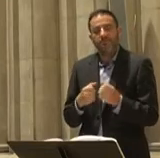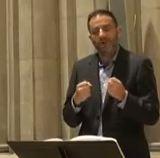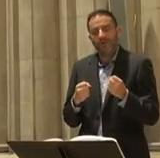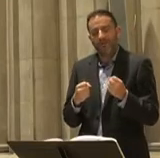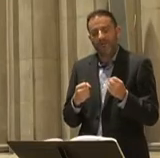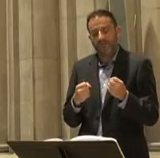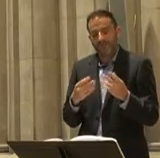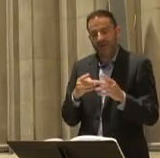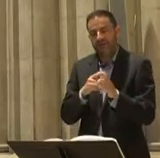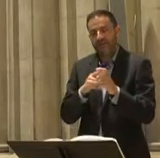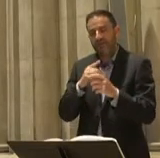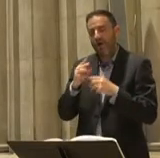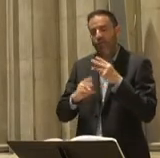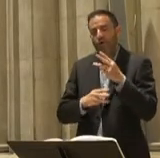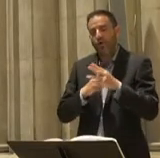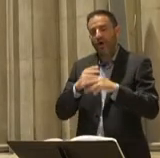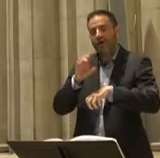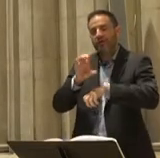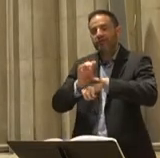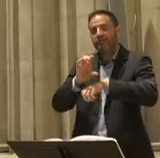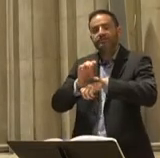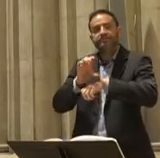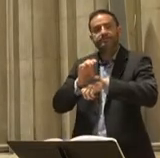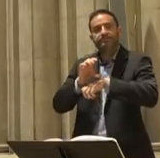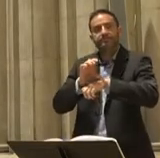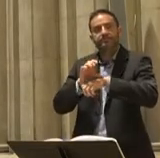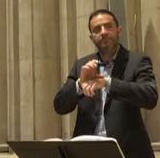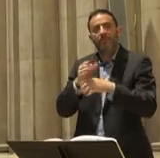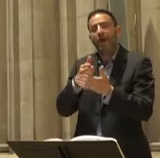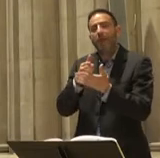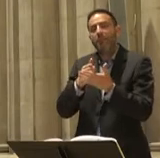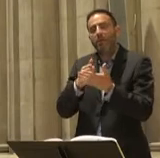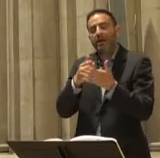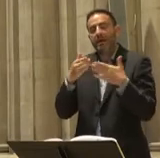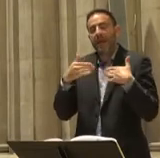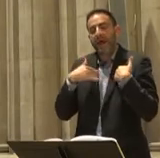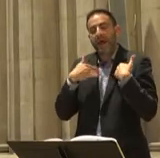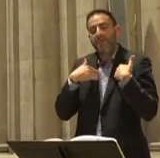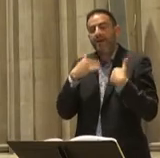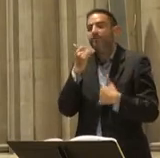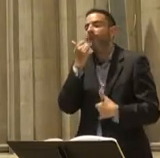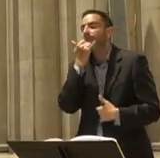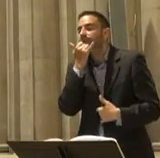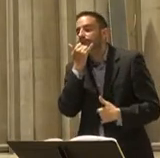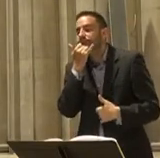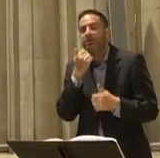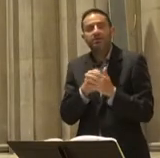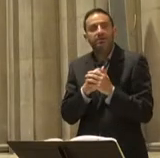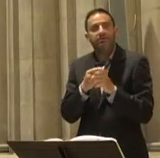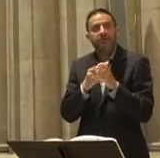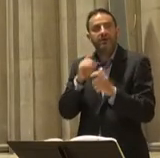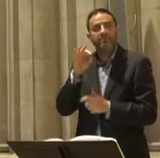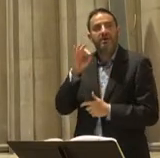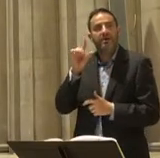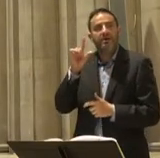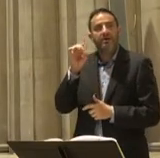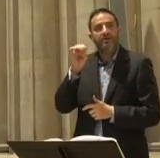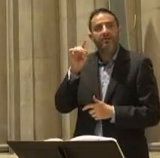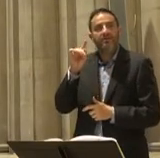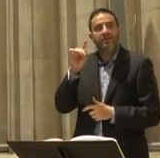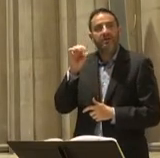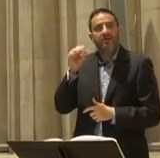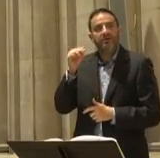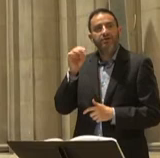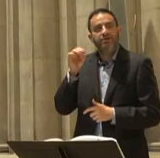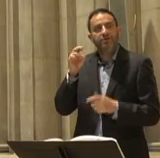Garden congregation, who were part of that happy accident engendered by Fletcher, who, when the